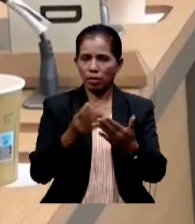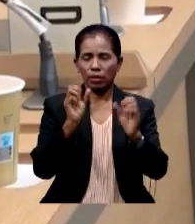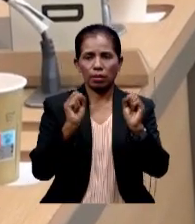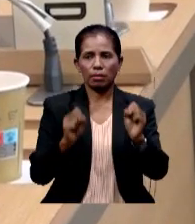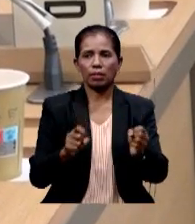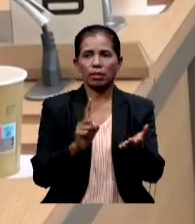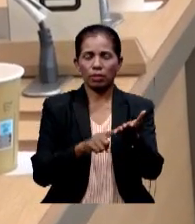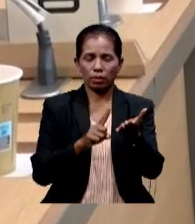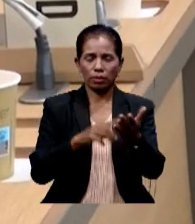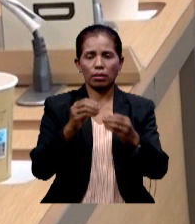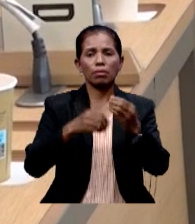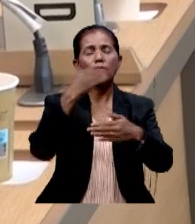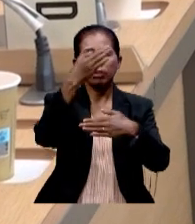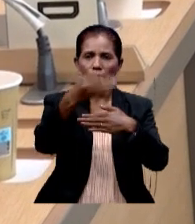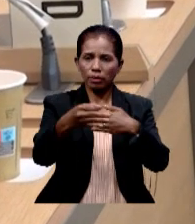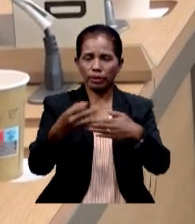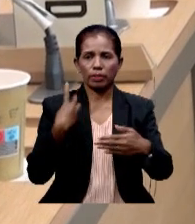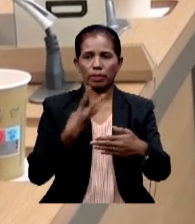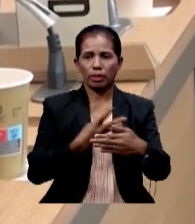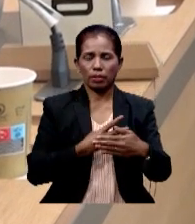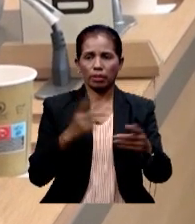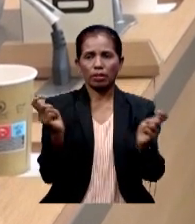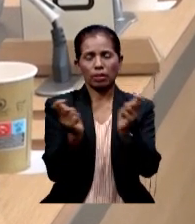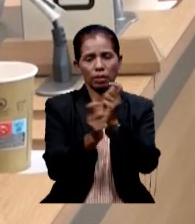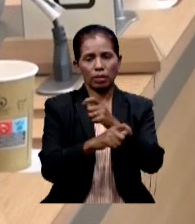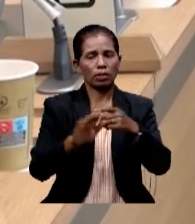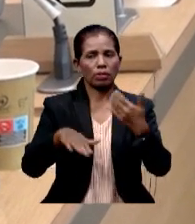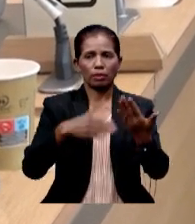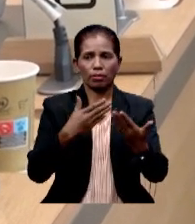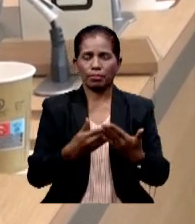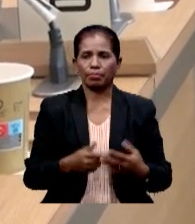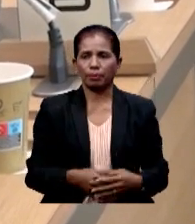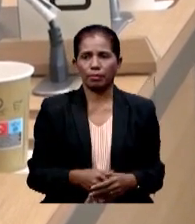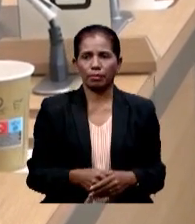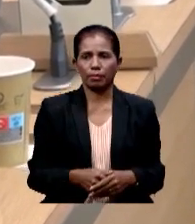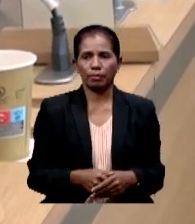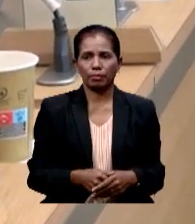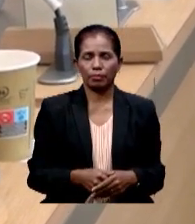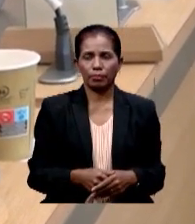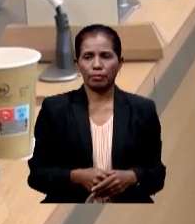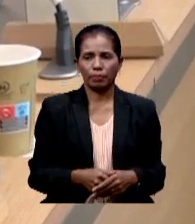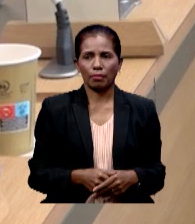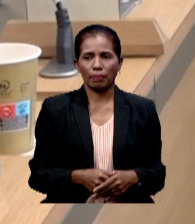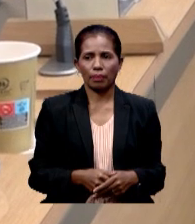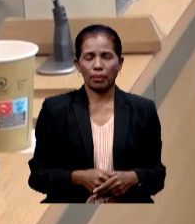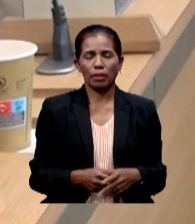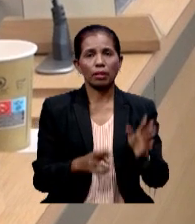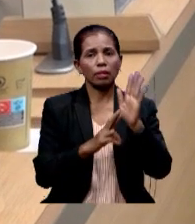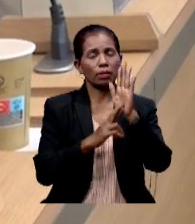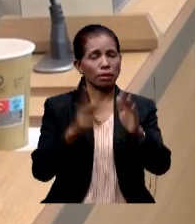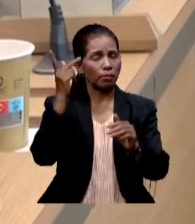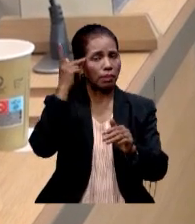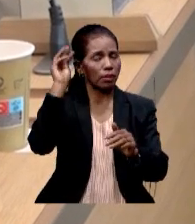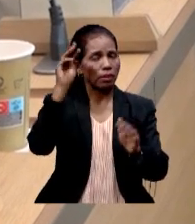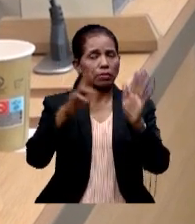negotiations will be formalized through an exchange of all relevant documents between the permanent representatives of Thailand